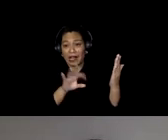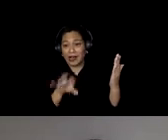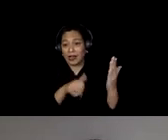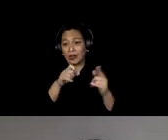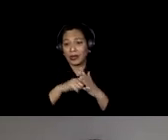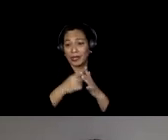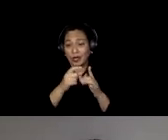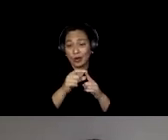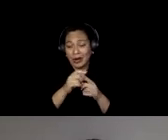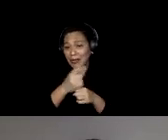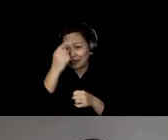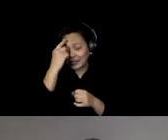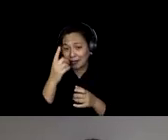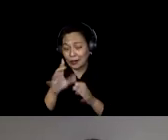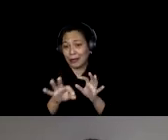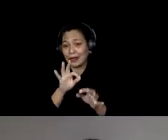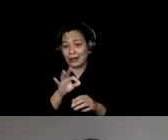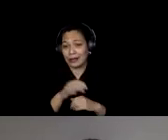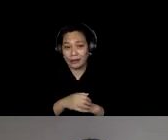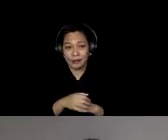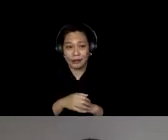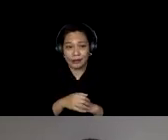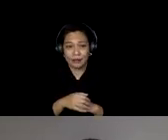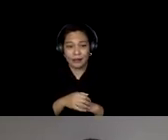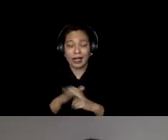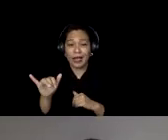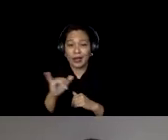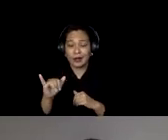I did earlier, you can actually rank it by that column